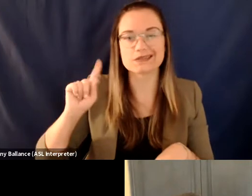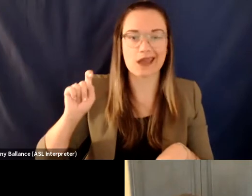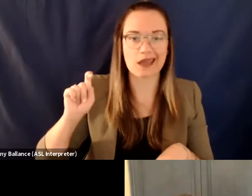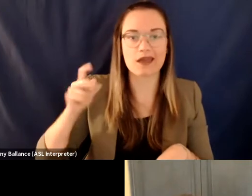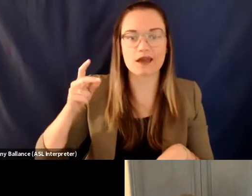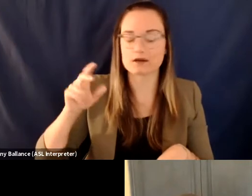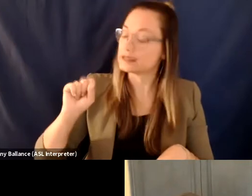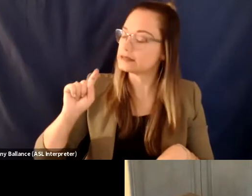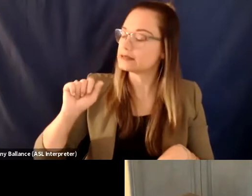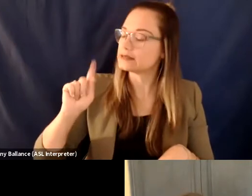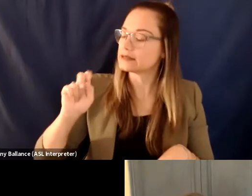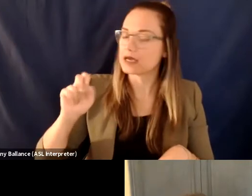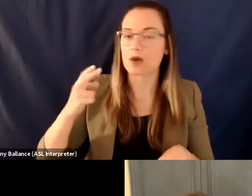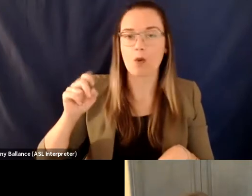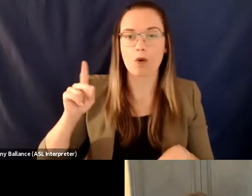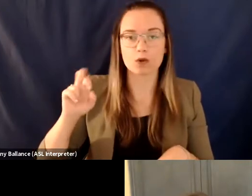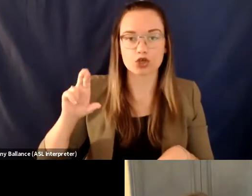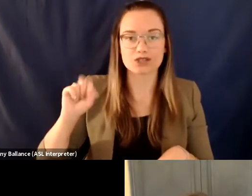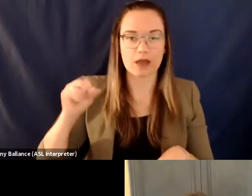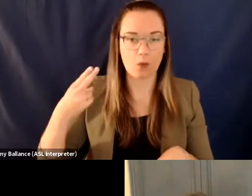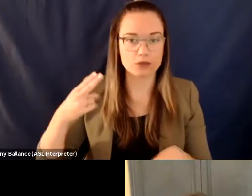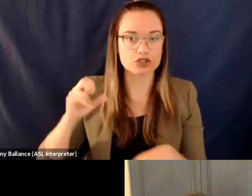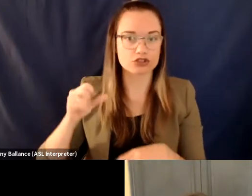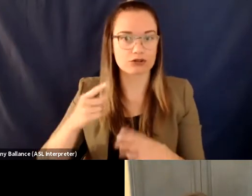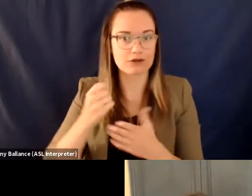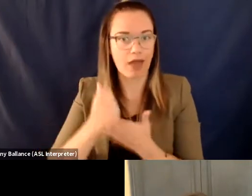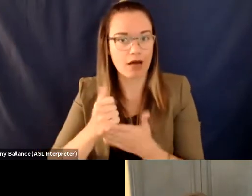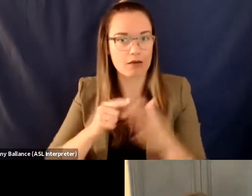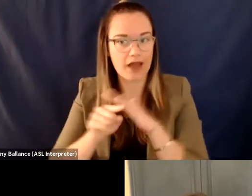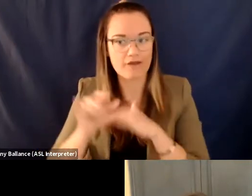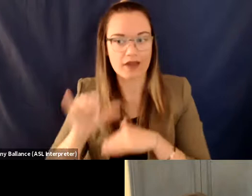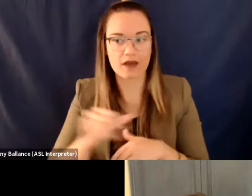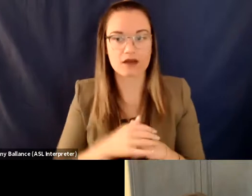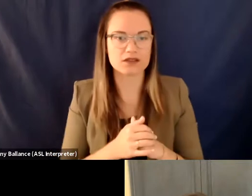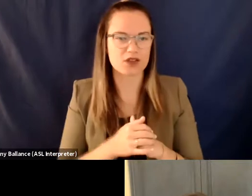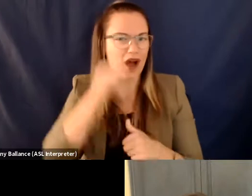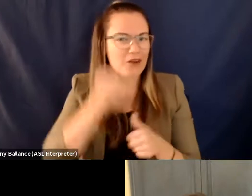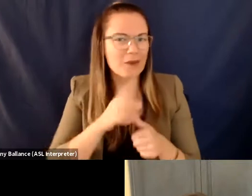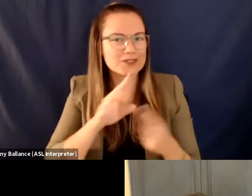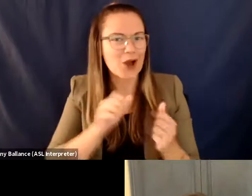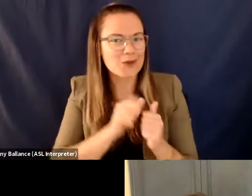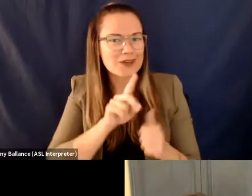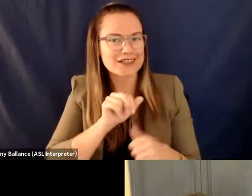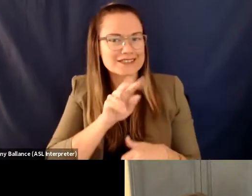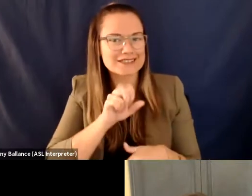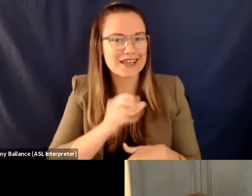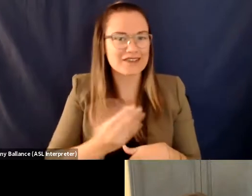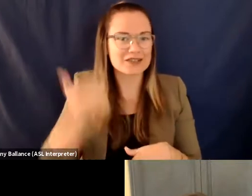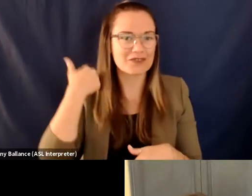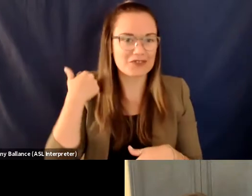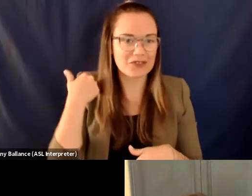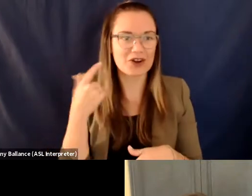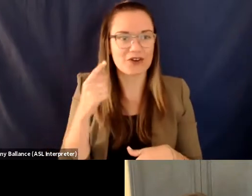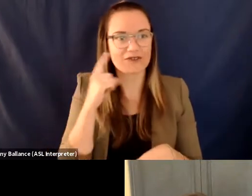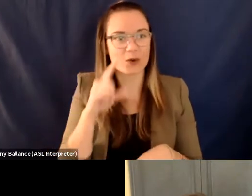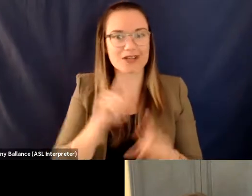who can help you navigate that. I remember talking to Davis back in the day for Inconvenient Truth at Sundance.